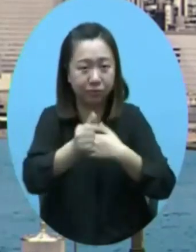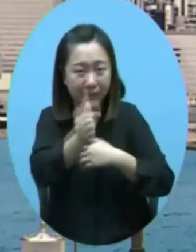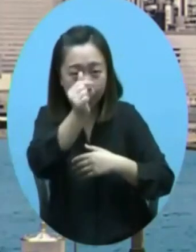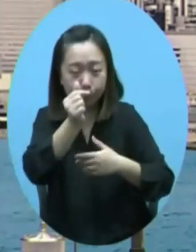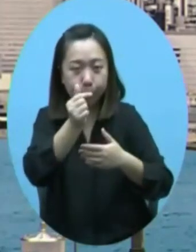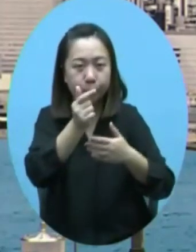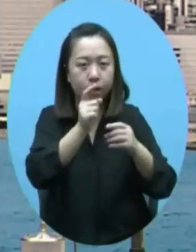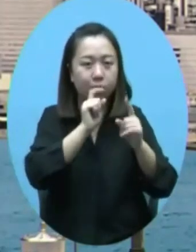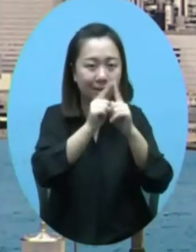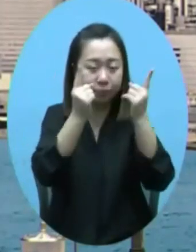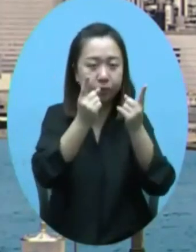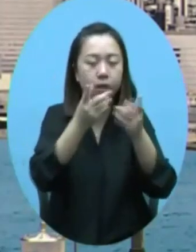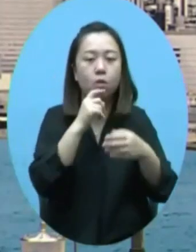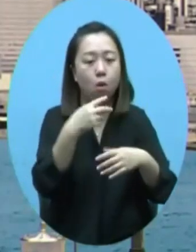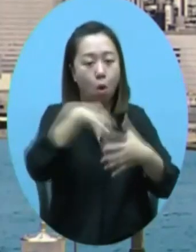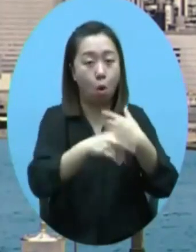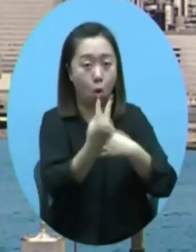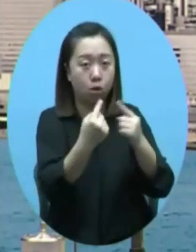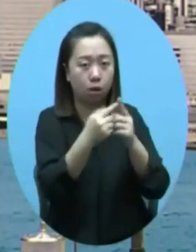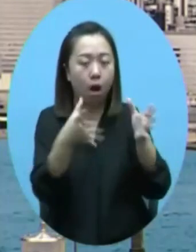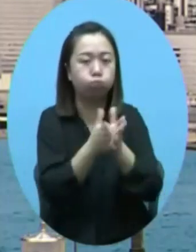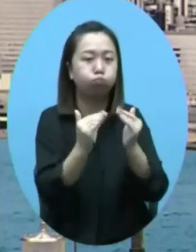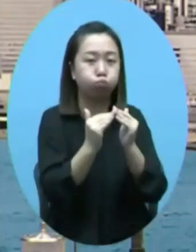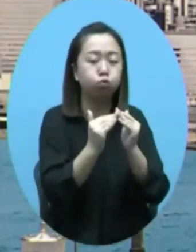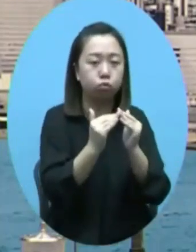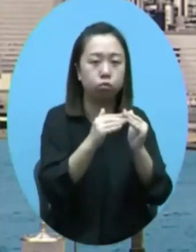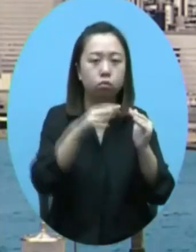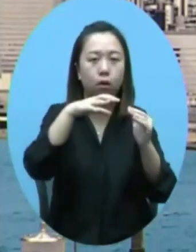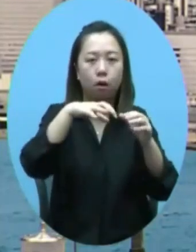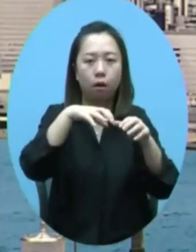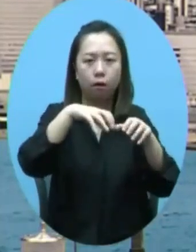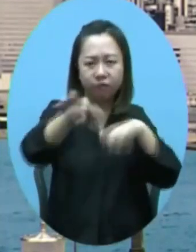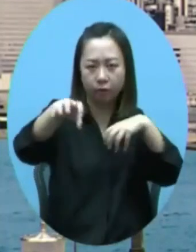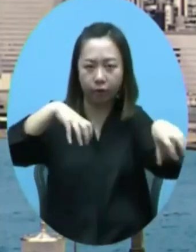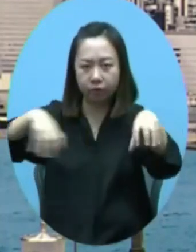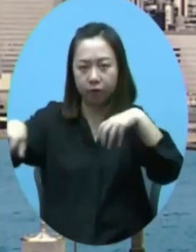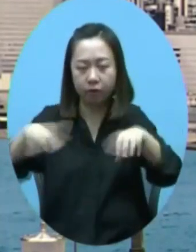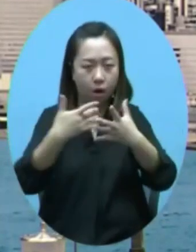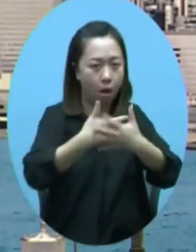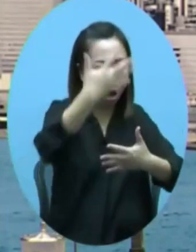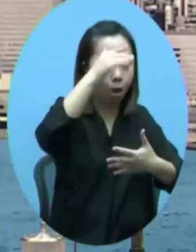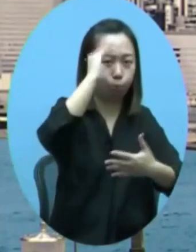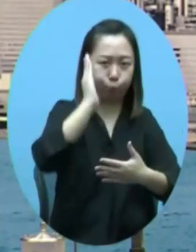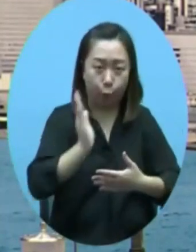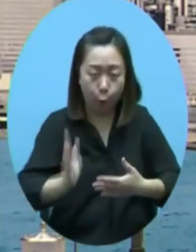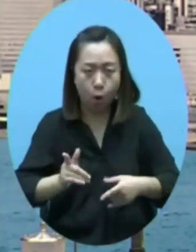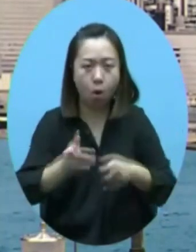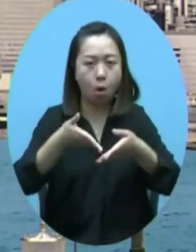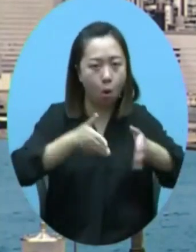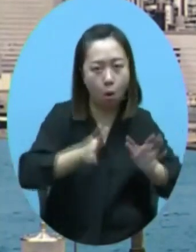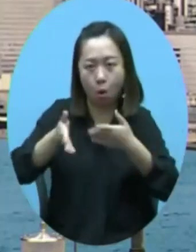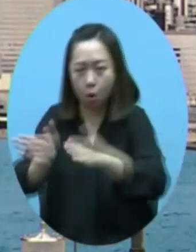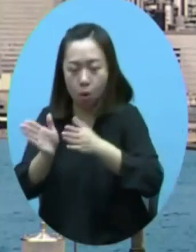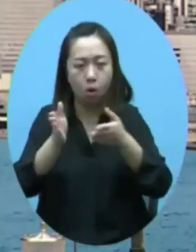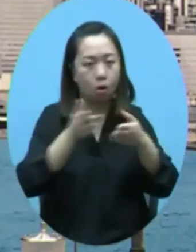of the 10 units, with 11 cases, 2 sharing the same unit, they're right scattered on different floors and